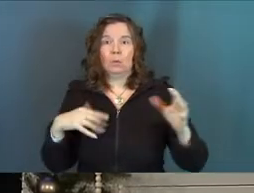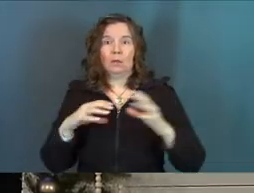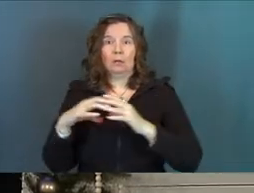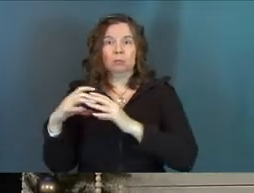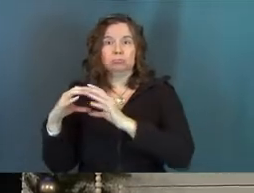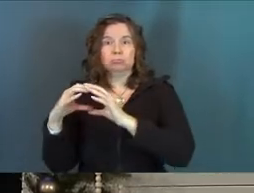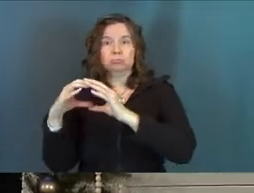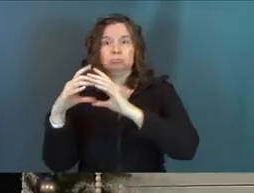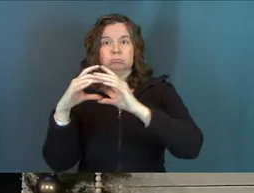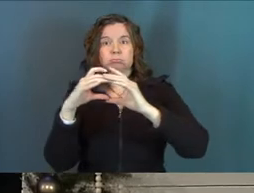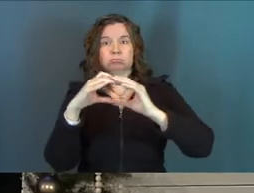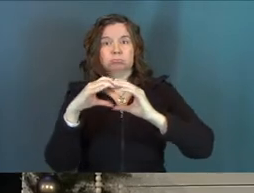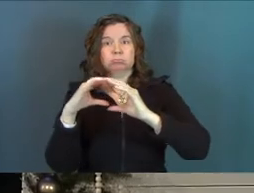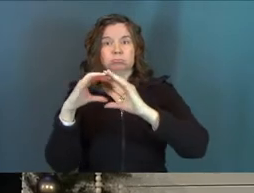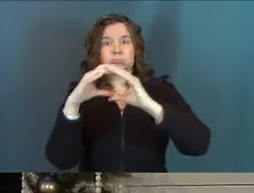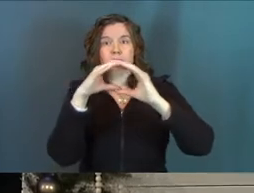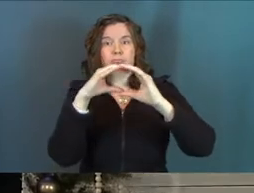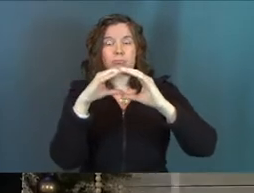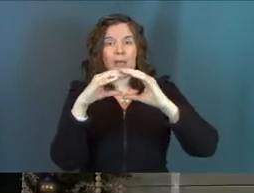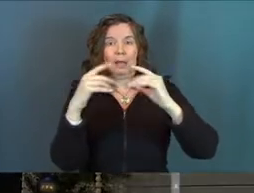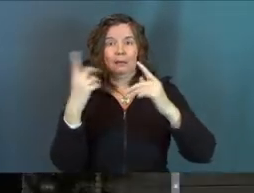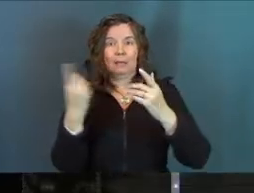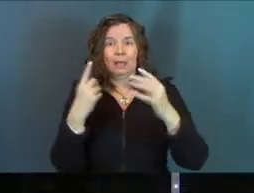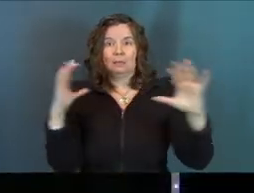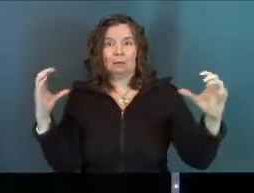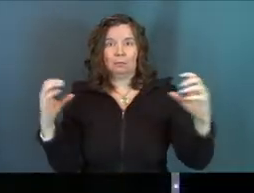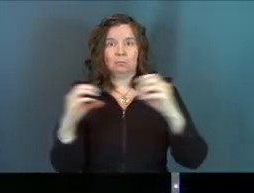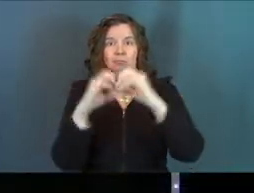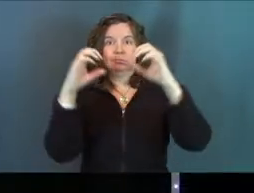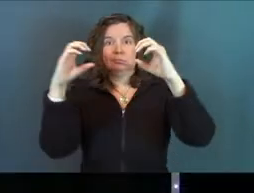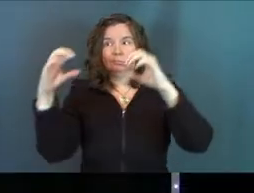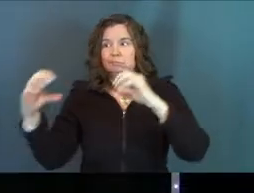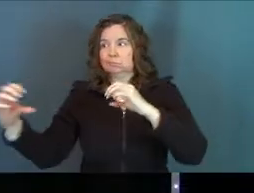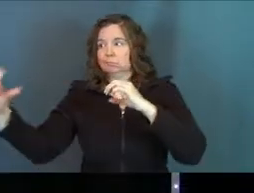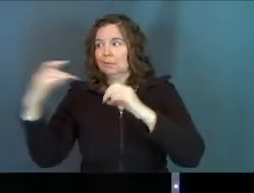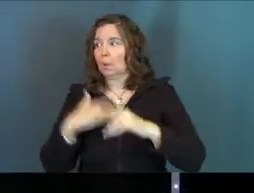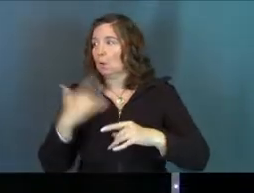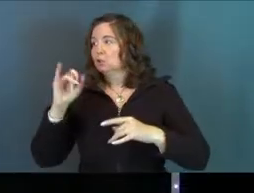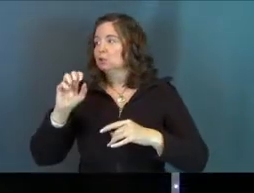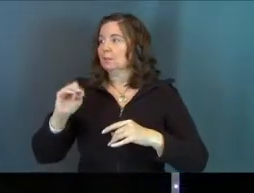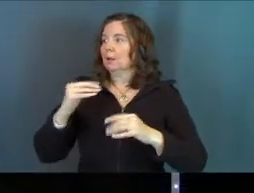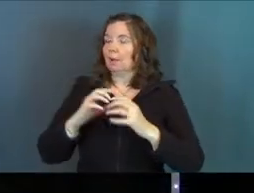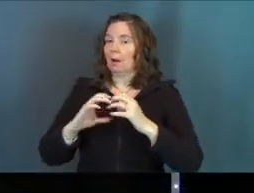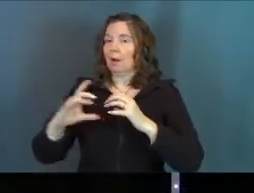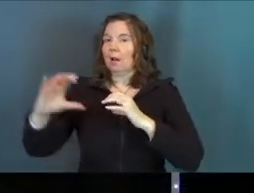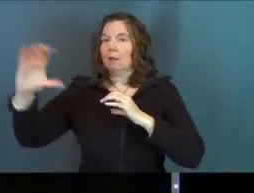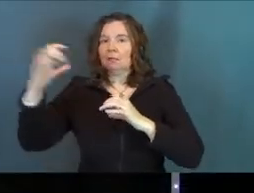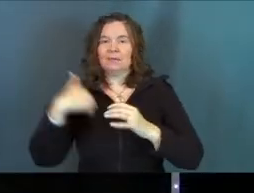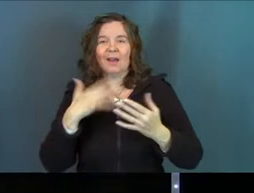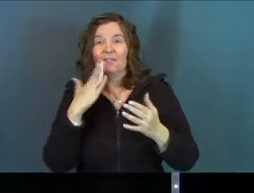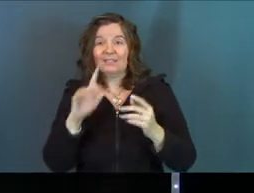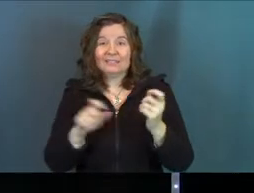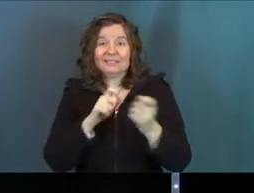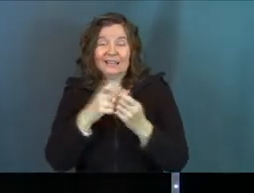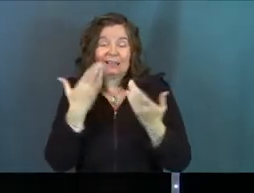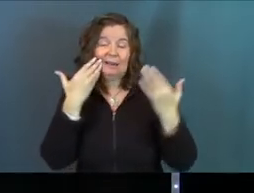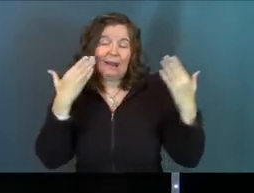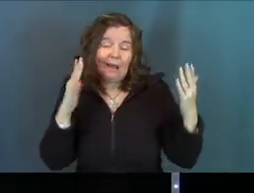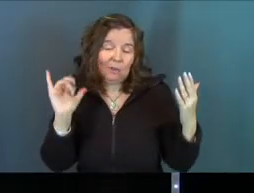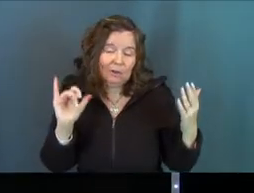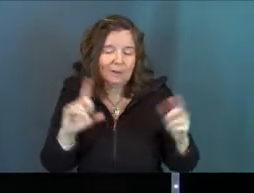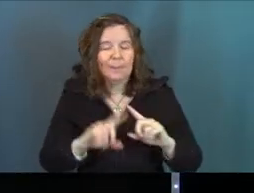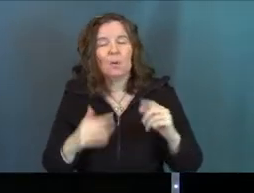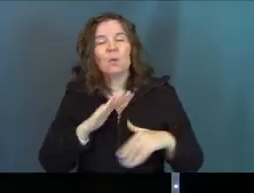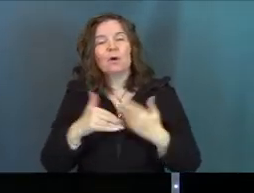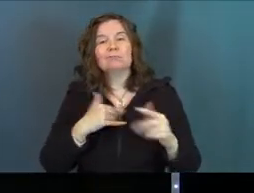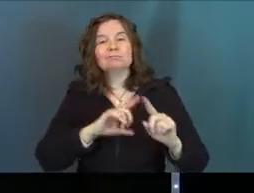orbs floating around that occasionally bump into another one. Like, what's up, Jim? You know, and then you go into the next part of heaven. It's like, I don't know if that's exactly it either, but